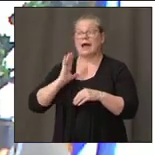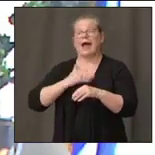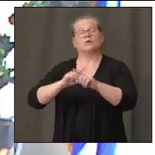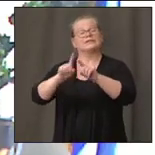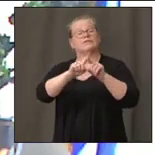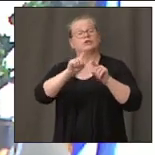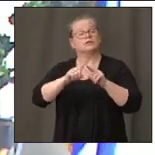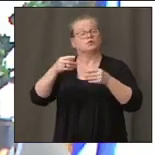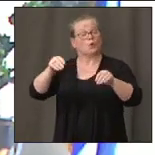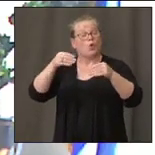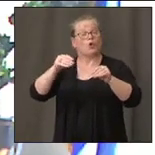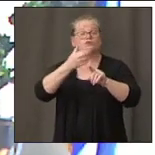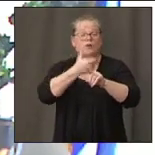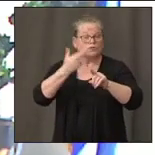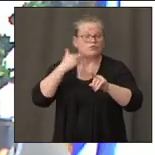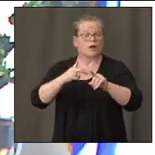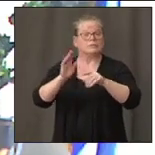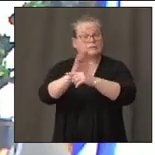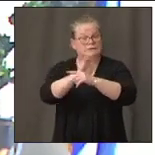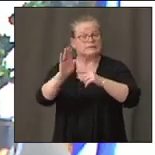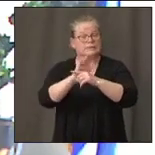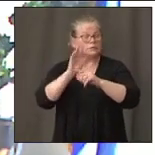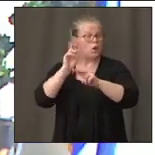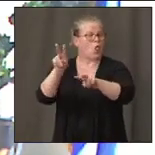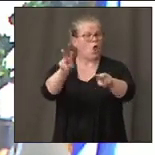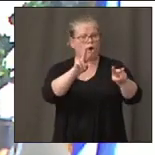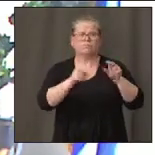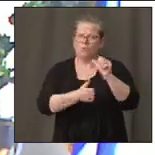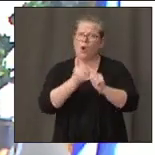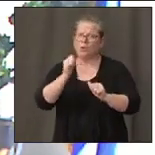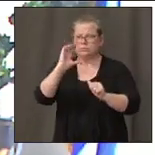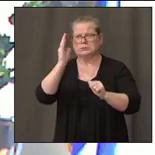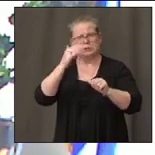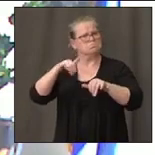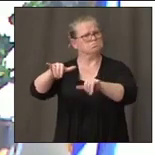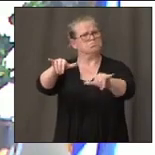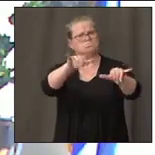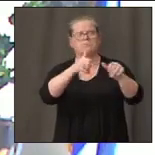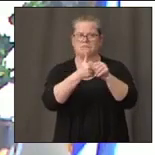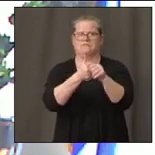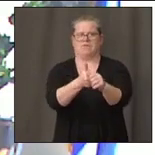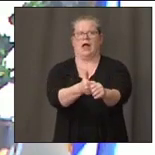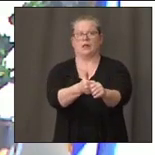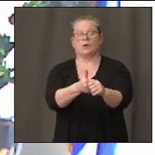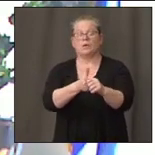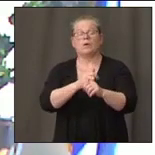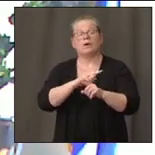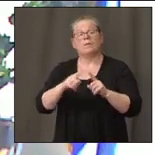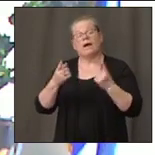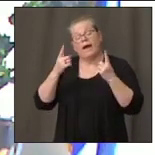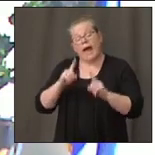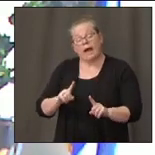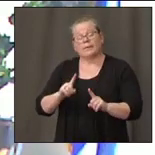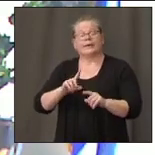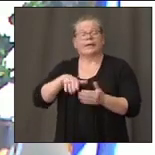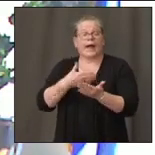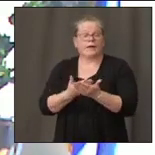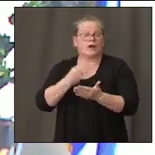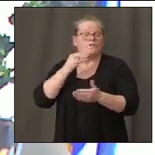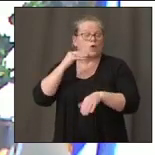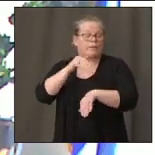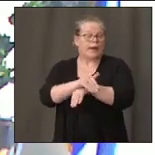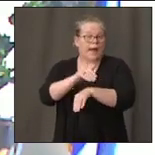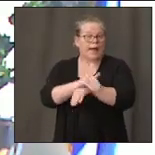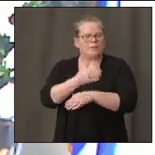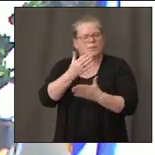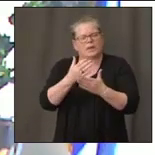for the most part, just about everybody's in compliance. But then you'll get home at night and you'll get a few emails or text messages